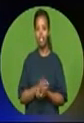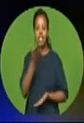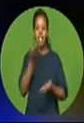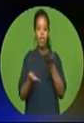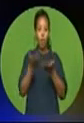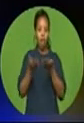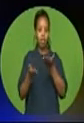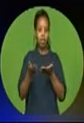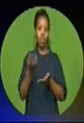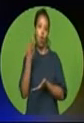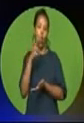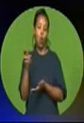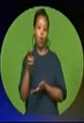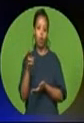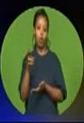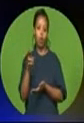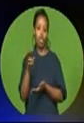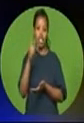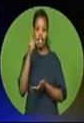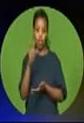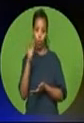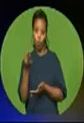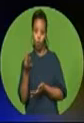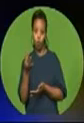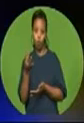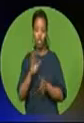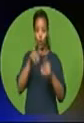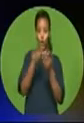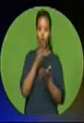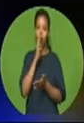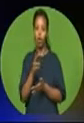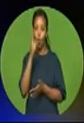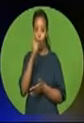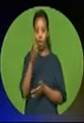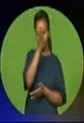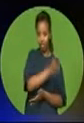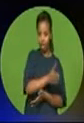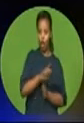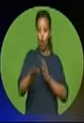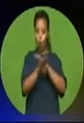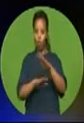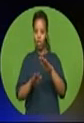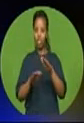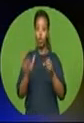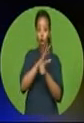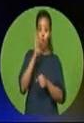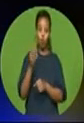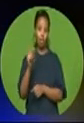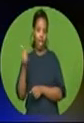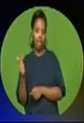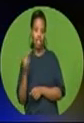The balance or the excess of the total of one side over the total of the